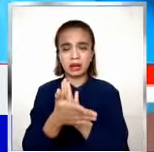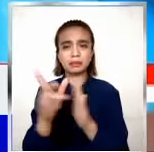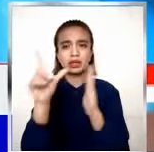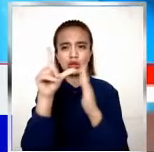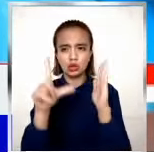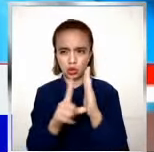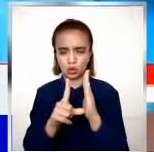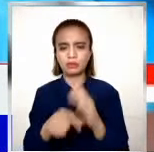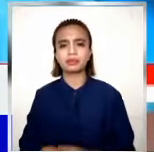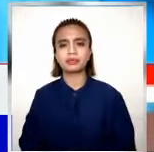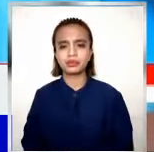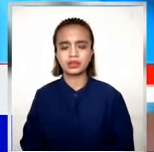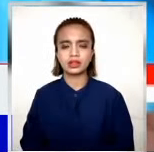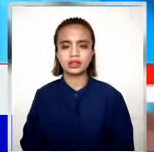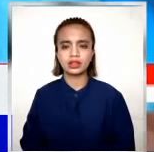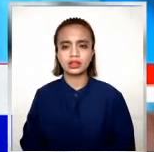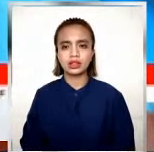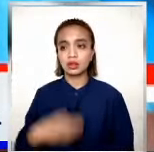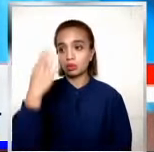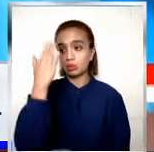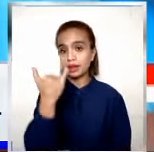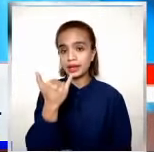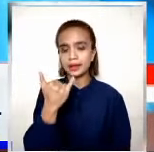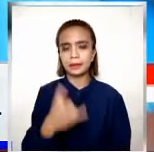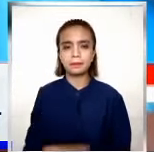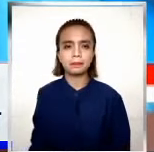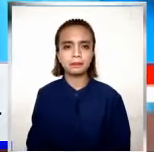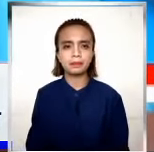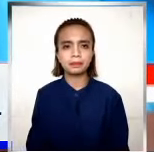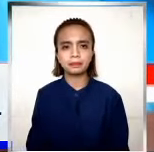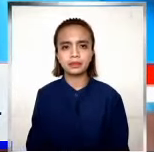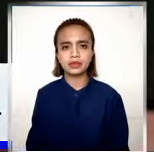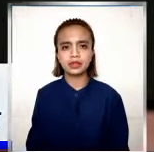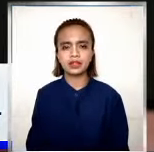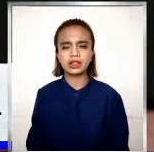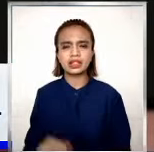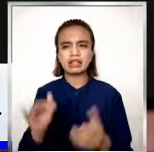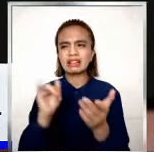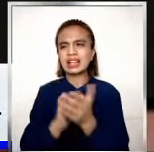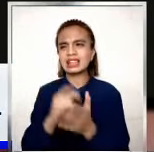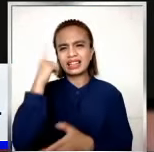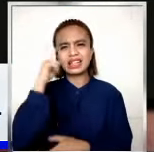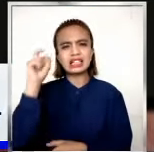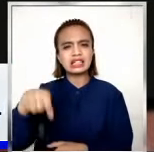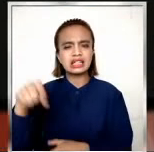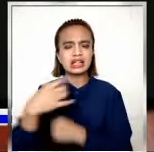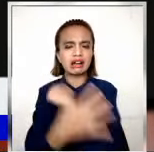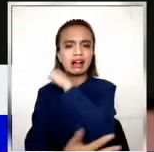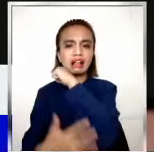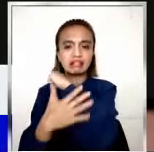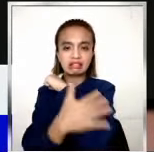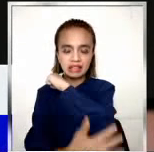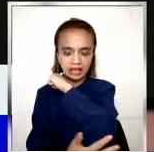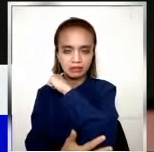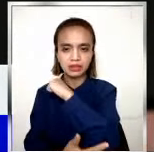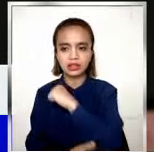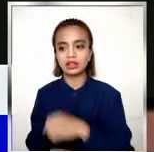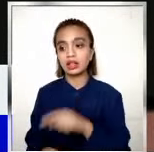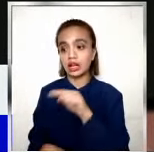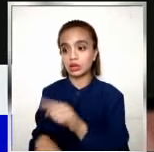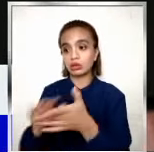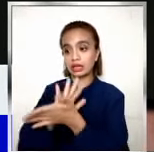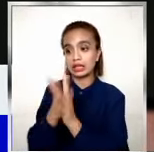scholarships kasi that's much needed, I think, by the country. Ito, ipaprioritize namin ito.